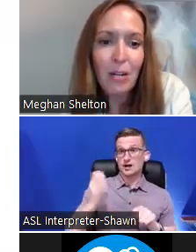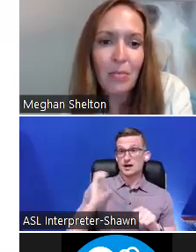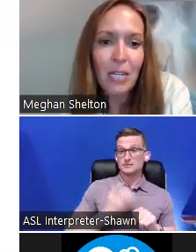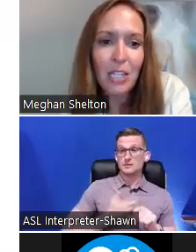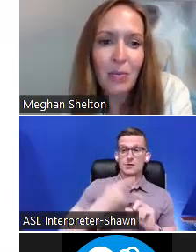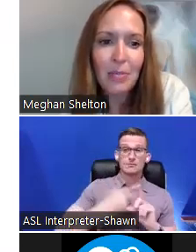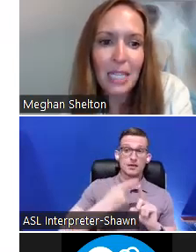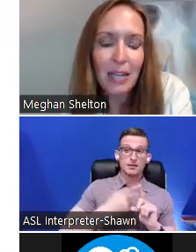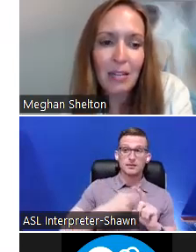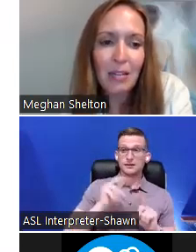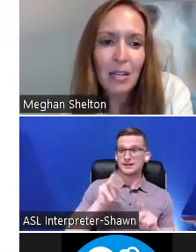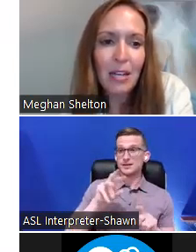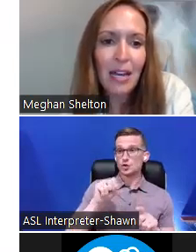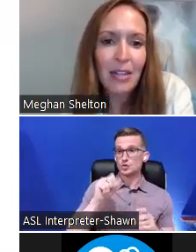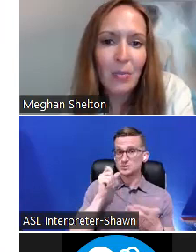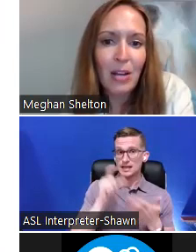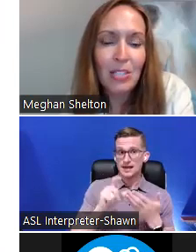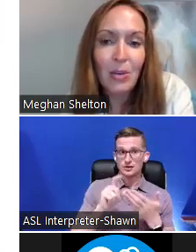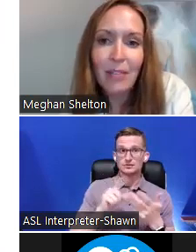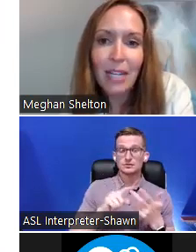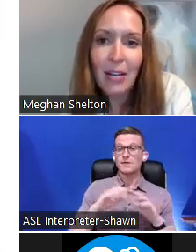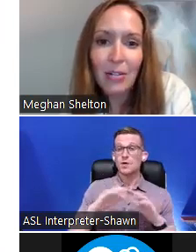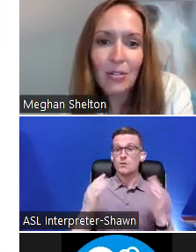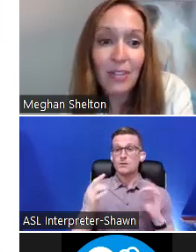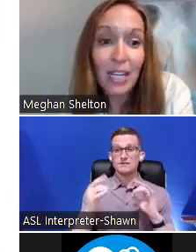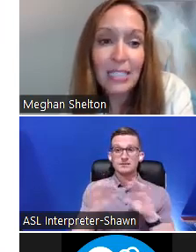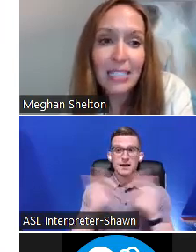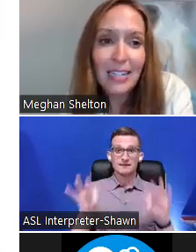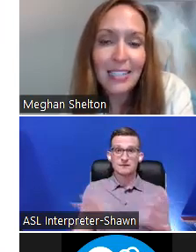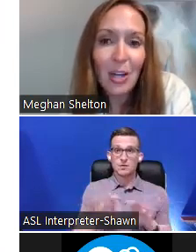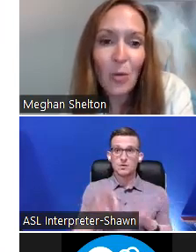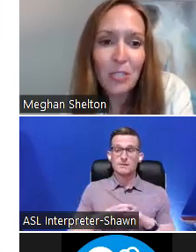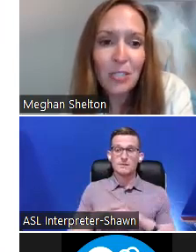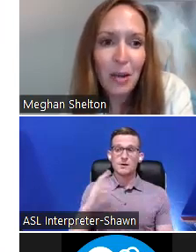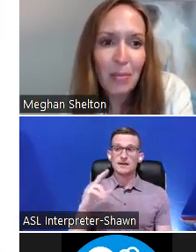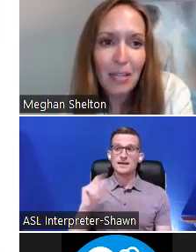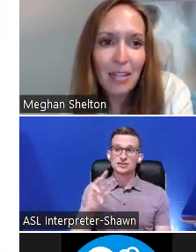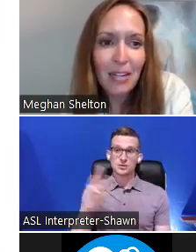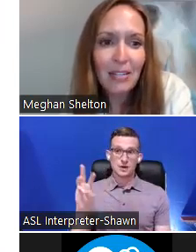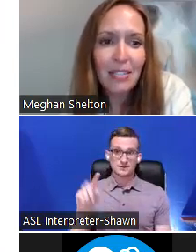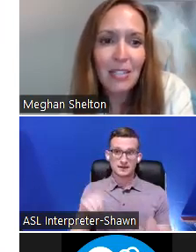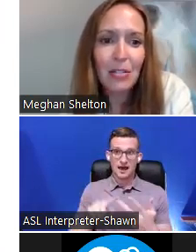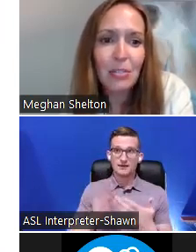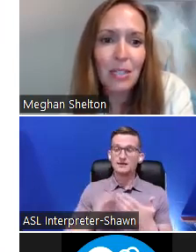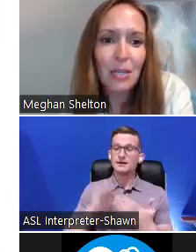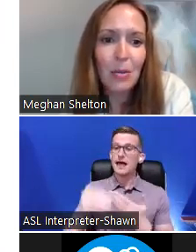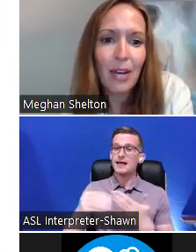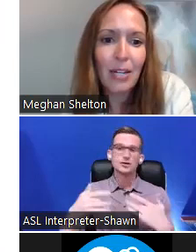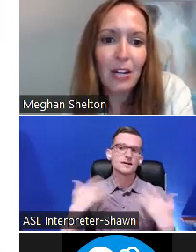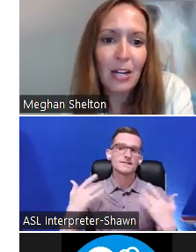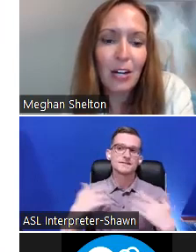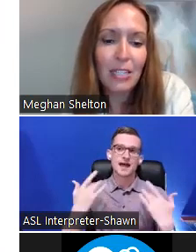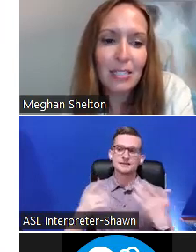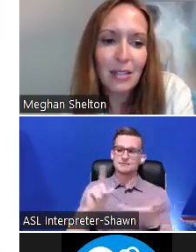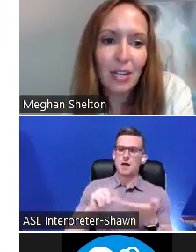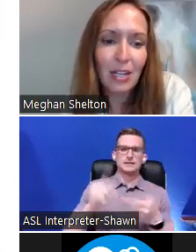form on our BHA website. And then we also have a calendar of events that is open to the public, and this includes monthly provider